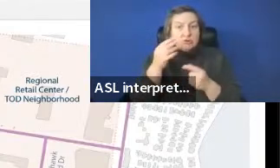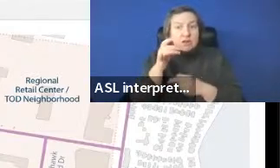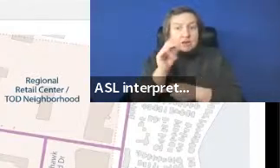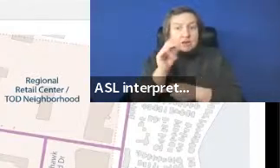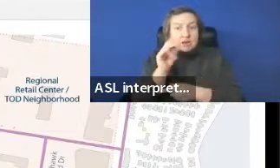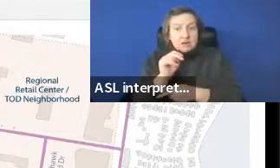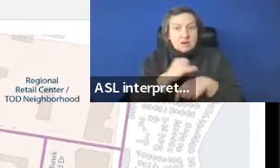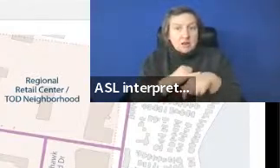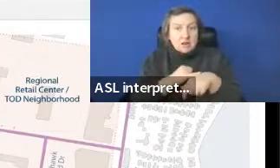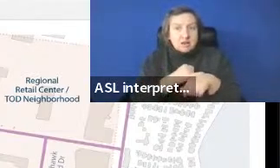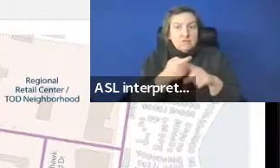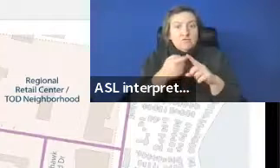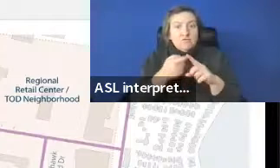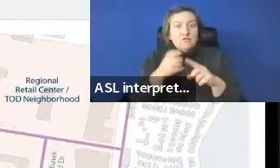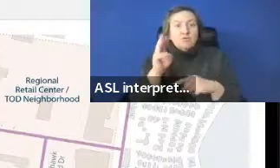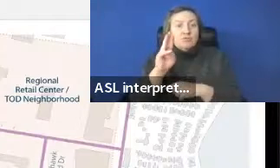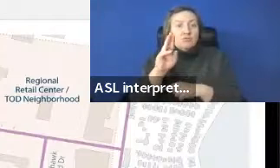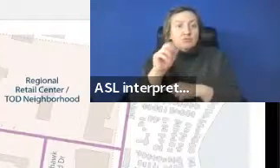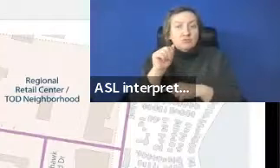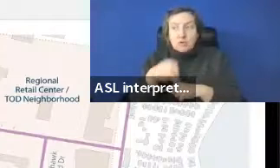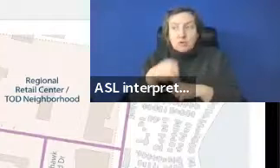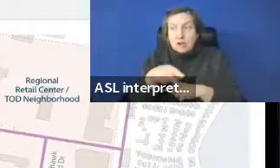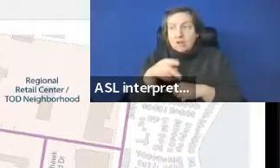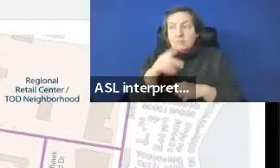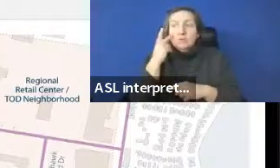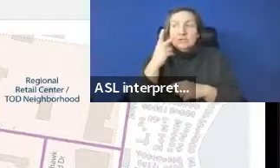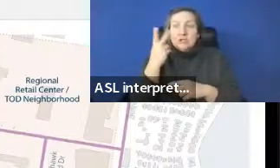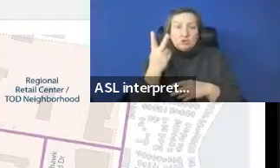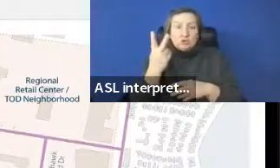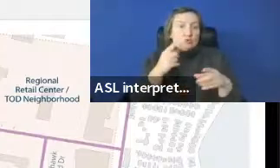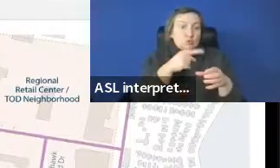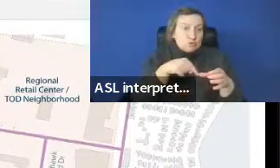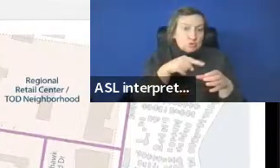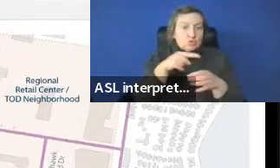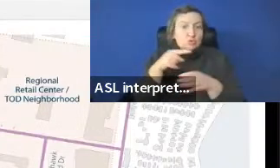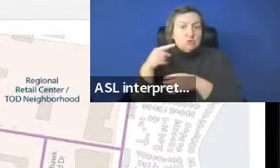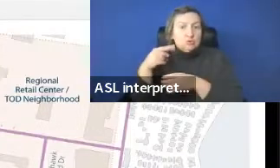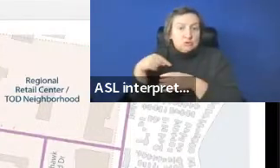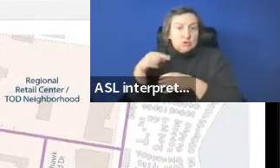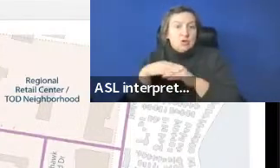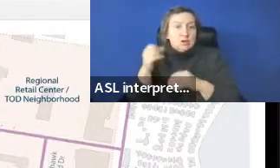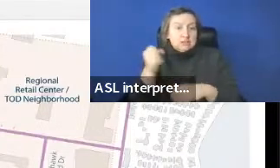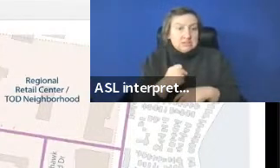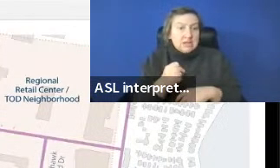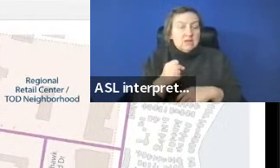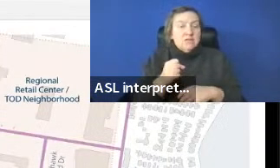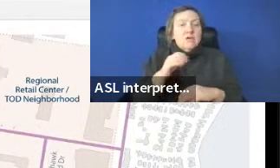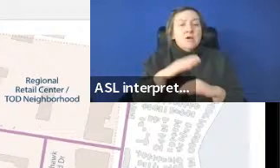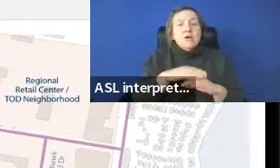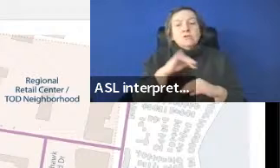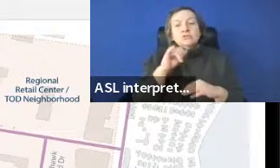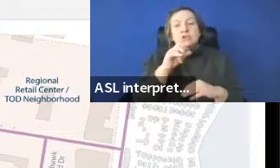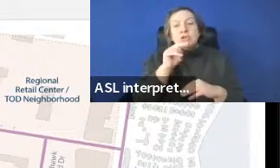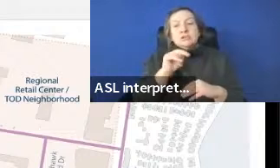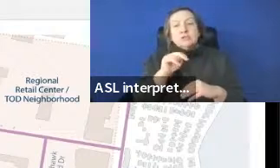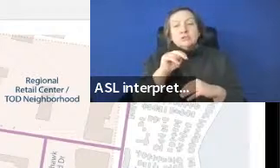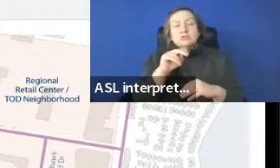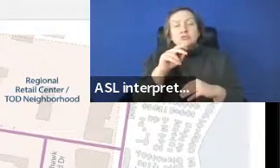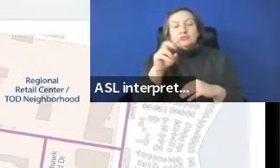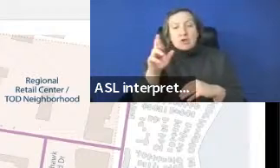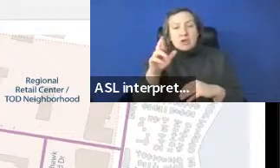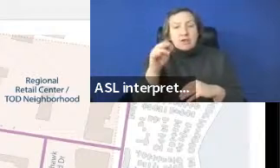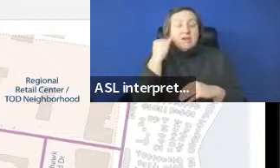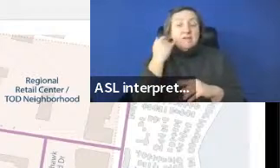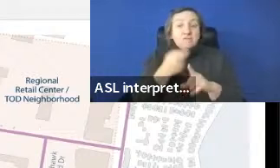via the ramps you see here in the 2 circles on the south side of the island that come down onto Jansen Drive. So if you're coming from